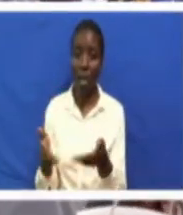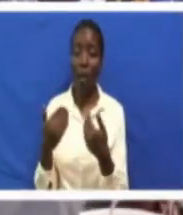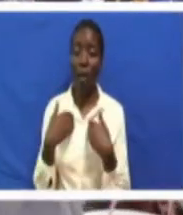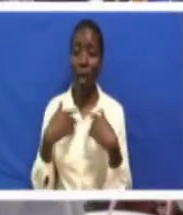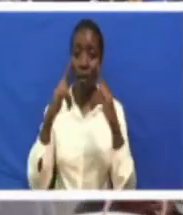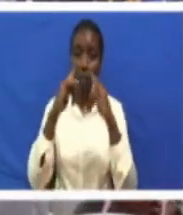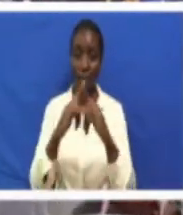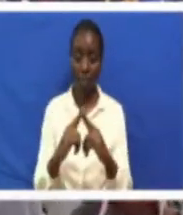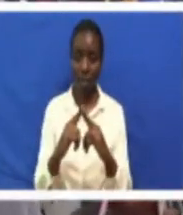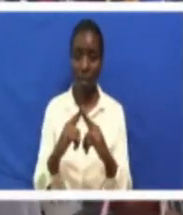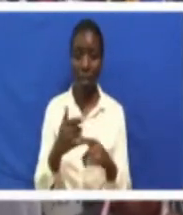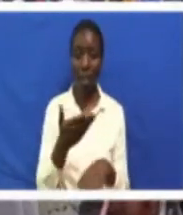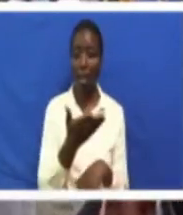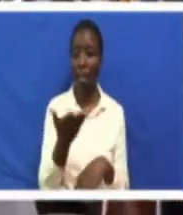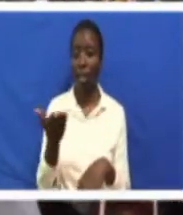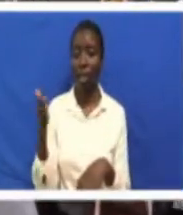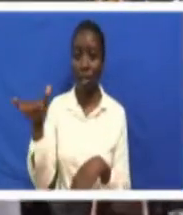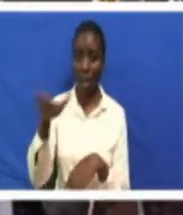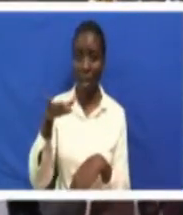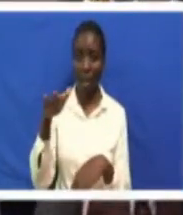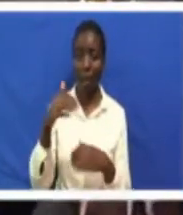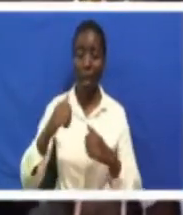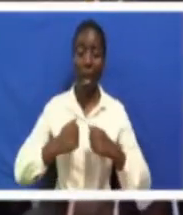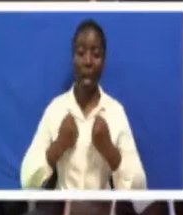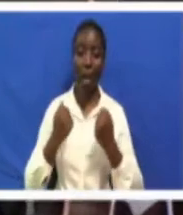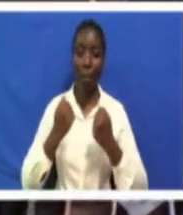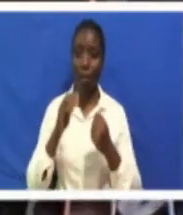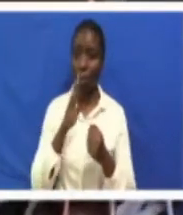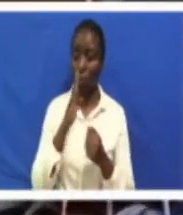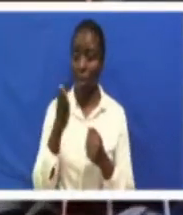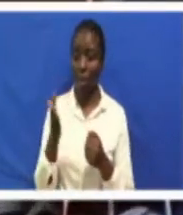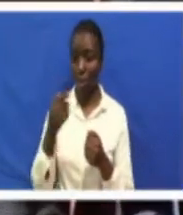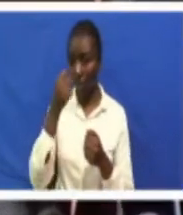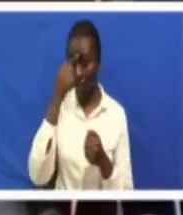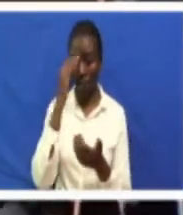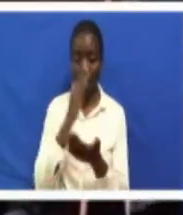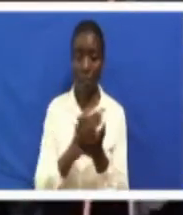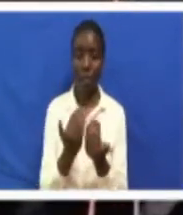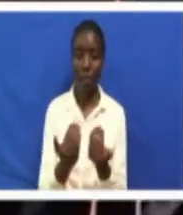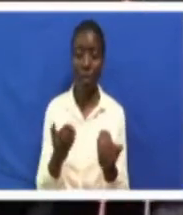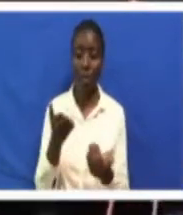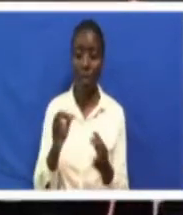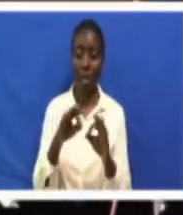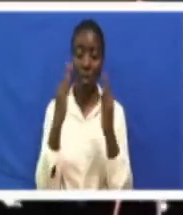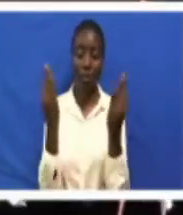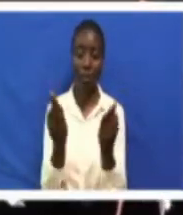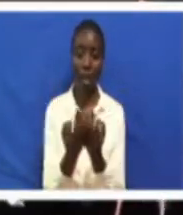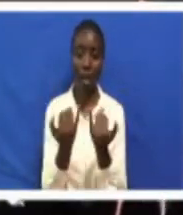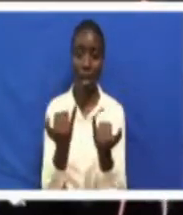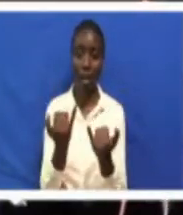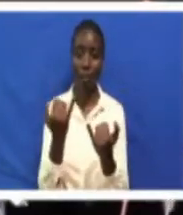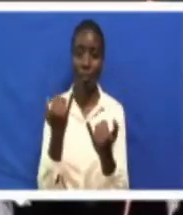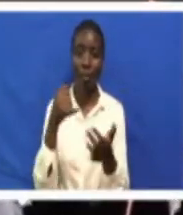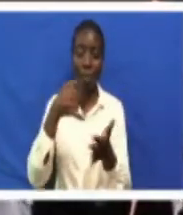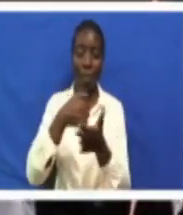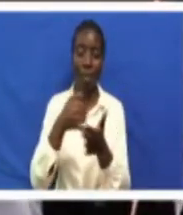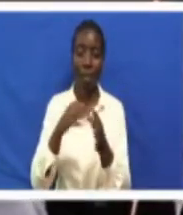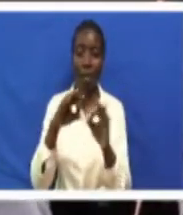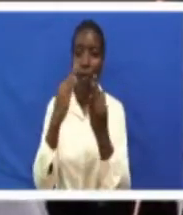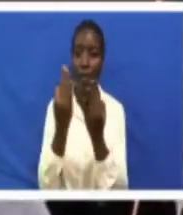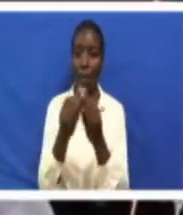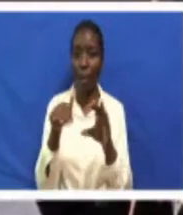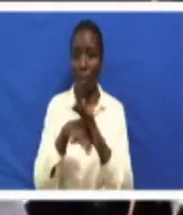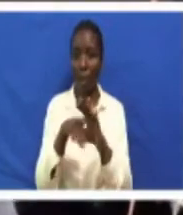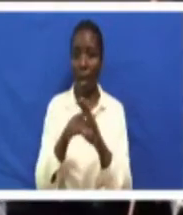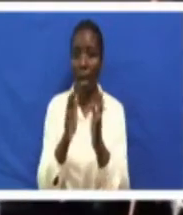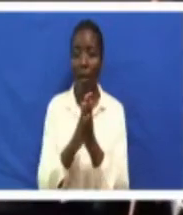attend uh within this compound and we're happy to be here because we are part of the children of this family so we participated as family members